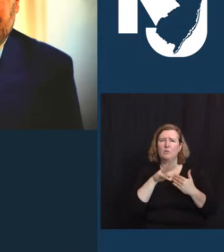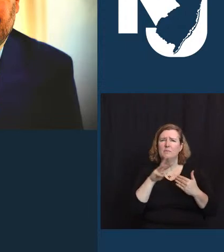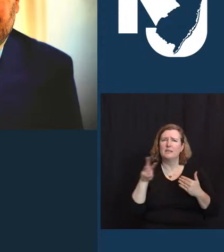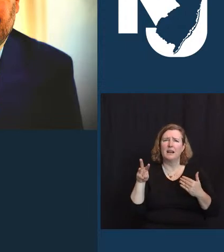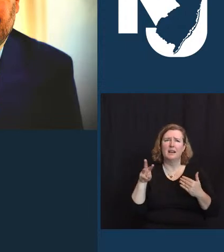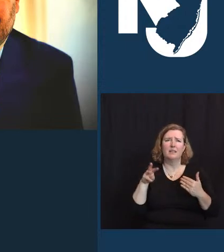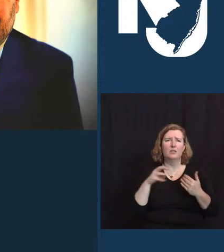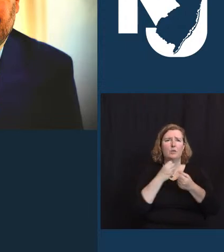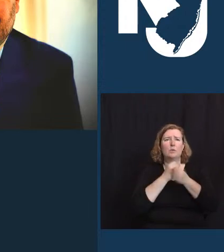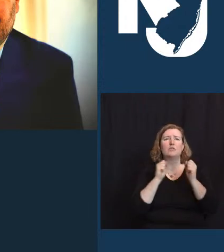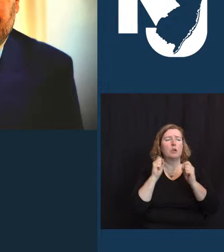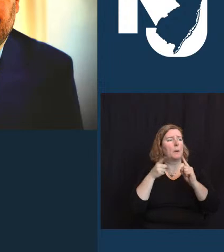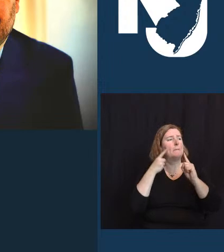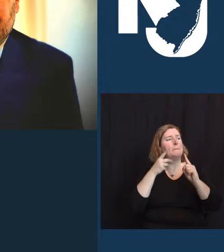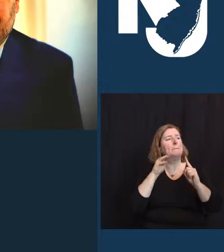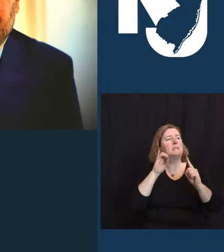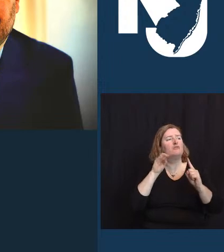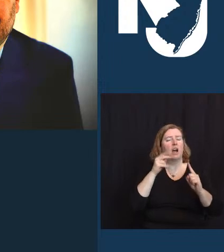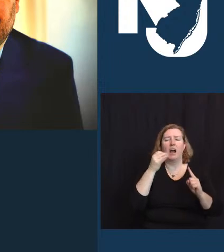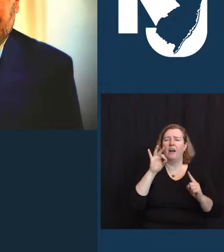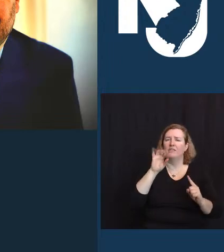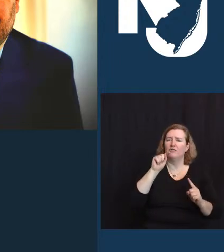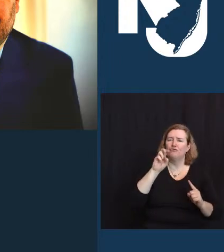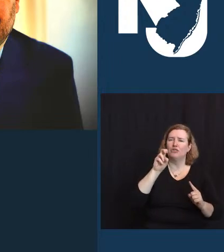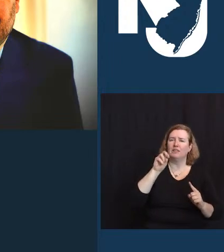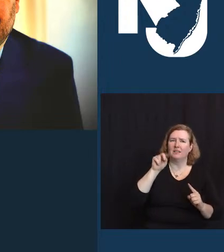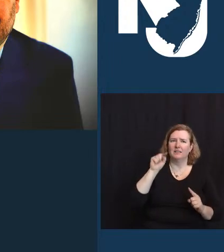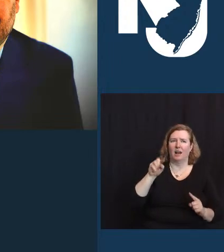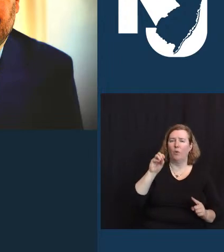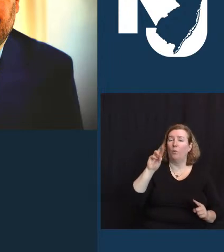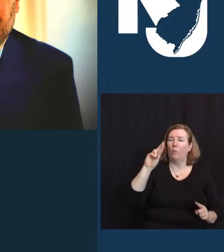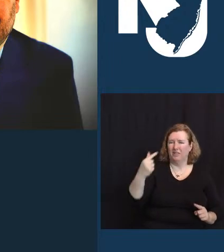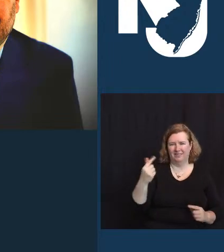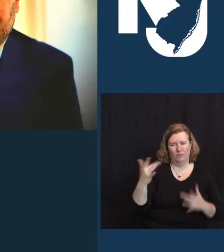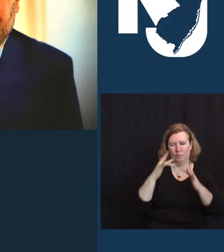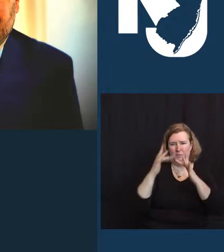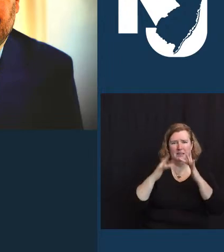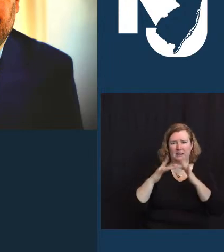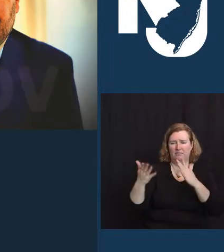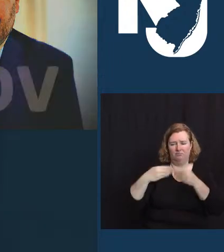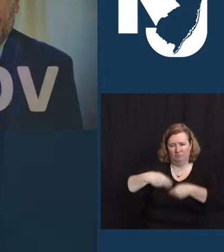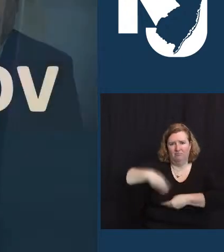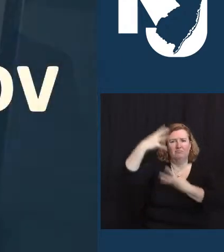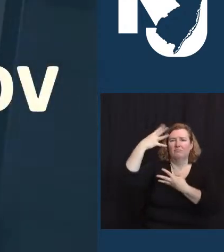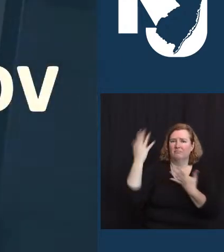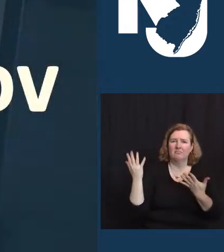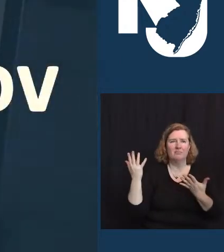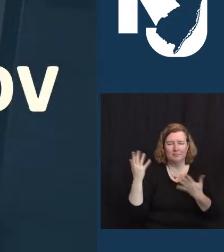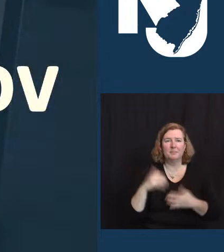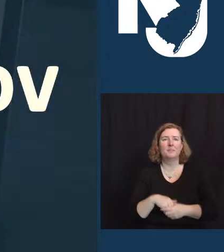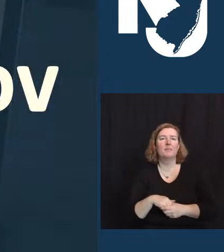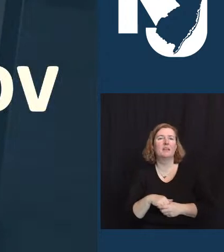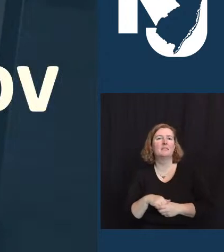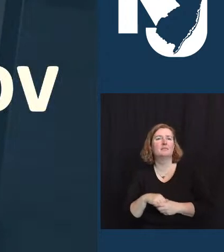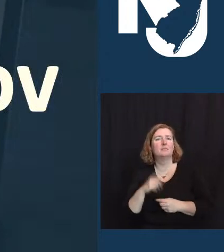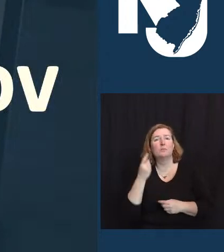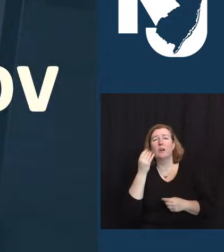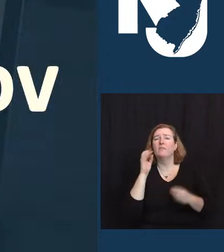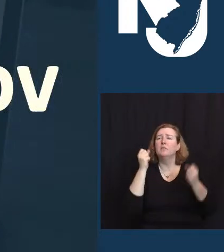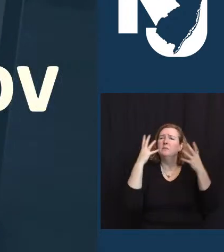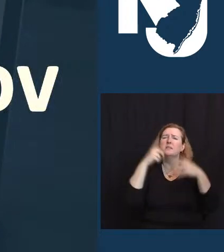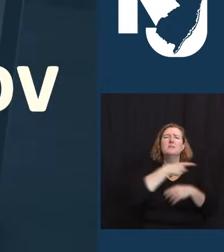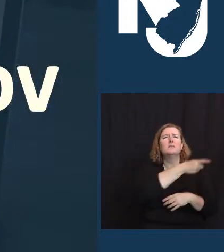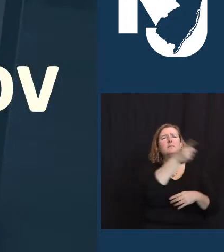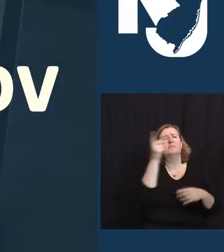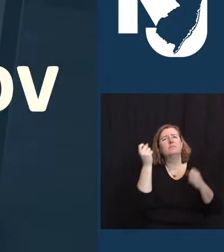RescueMissionOfTrenton.org. Did not take a long time to come up with that one. RescueMissionOfTrenton.org. The Rescue Mission of Trenton is one of many community partners